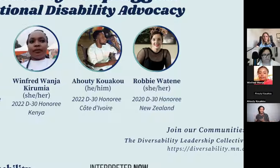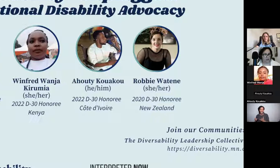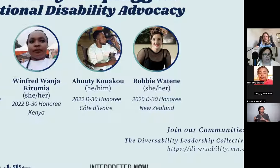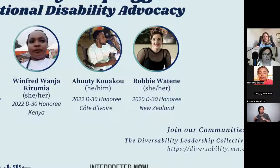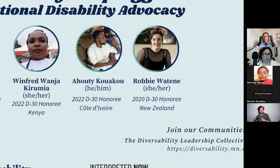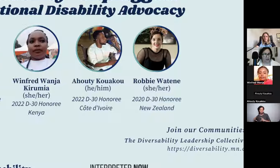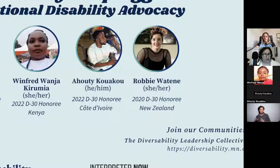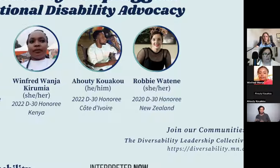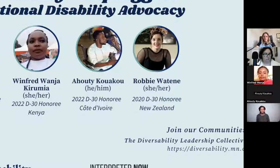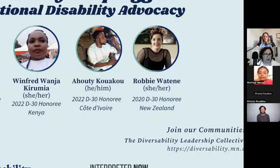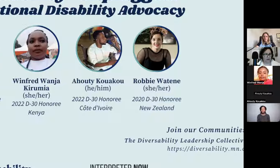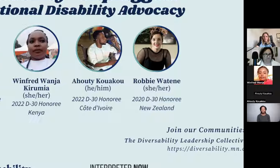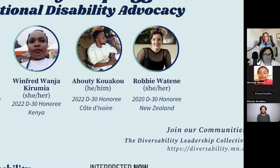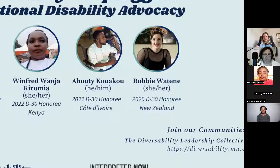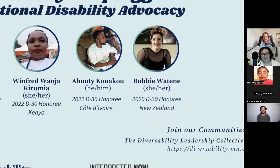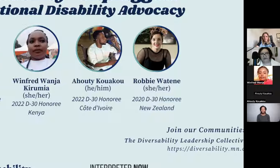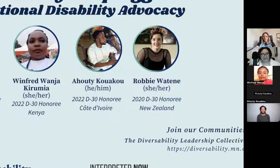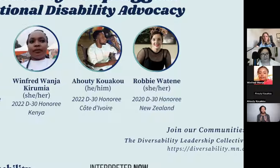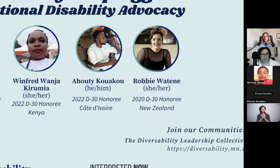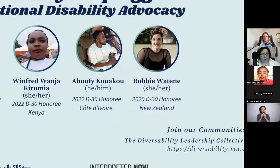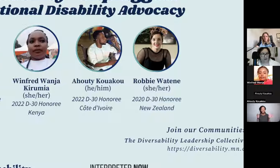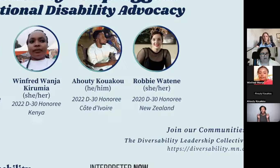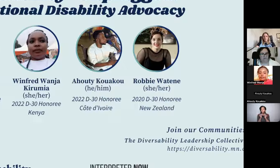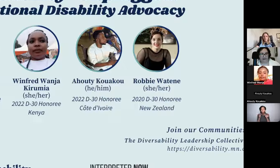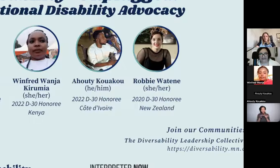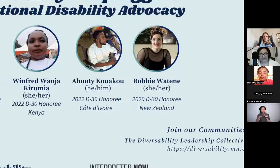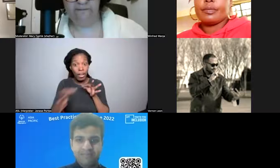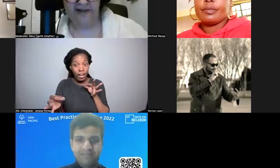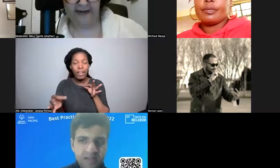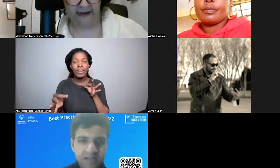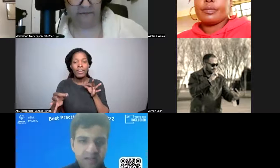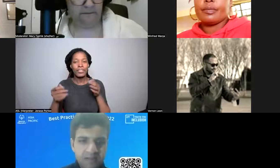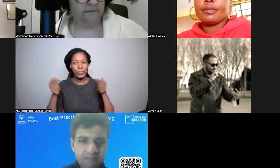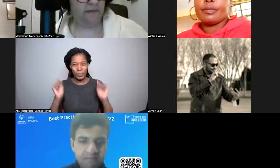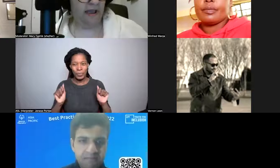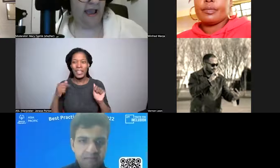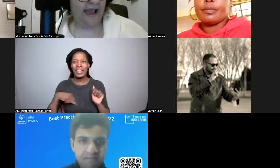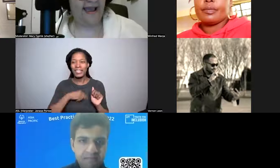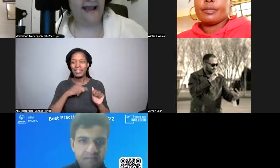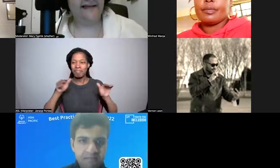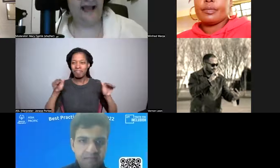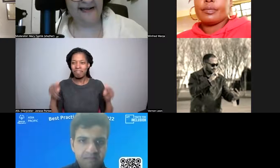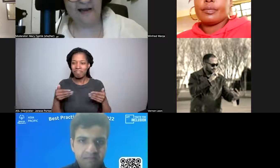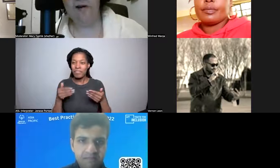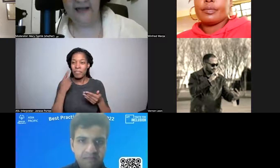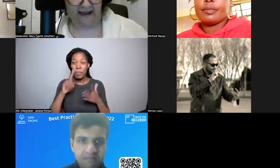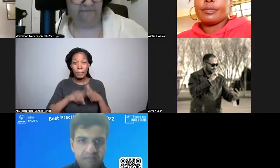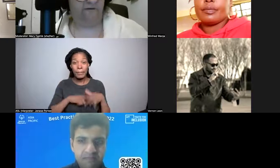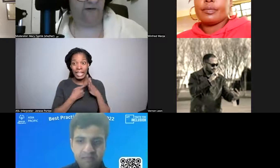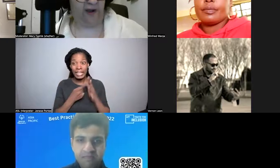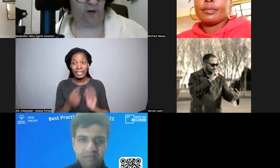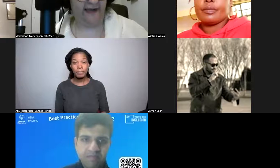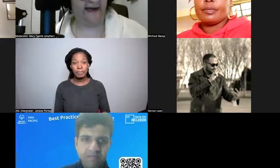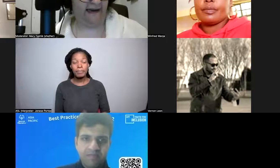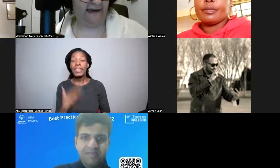one. Without further ado, let's begin. Thank you again